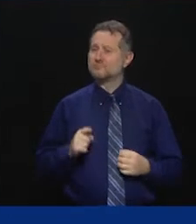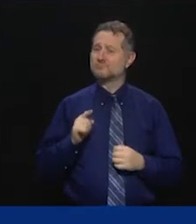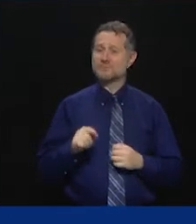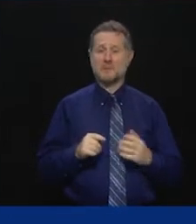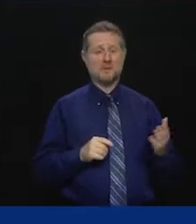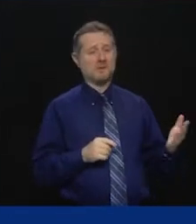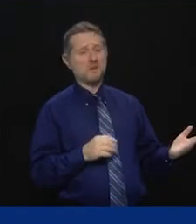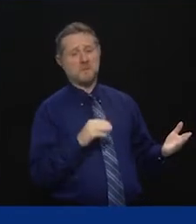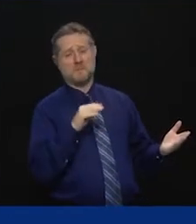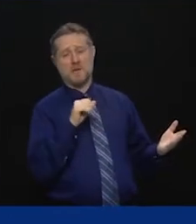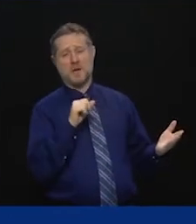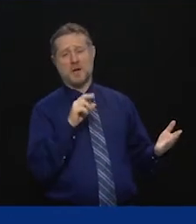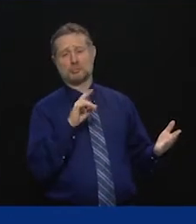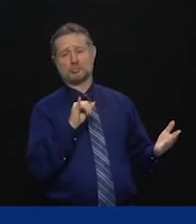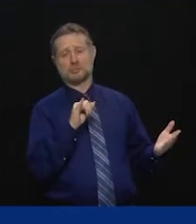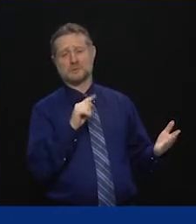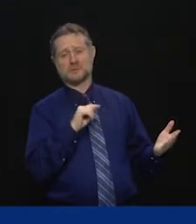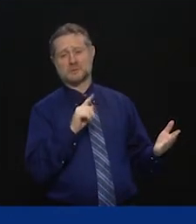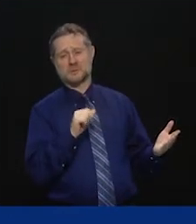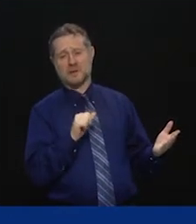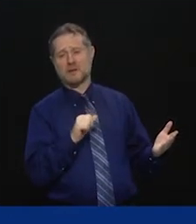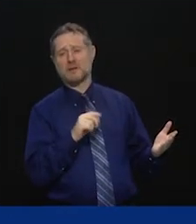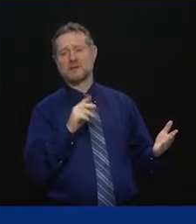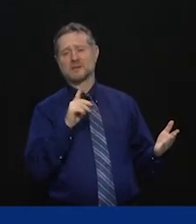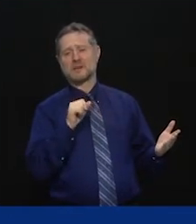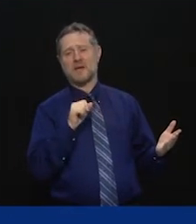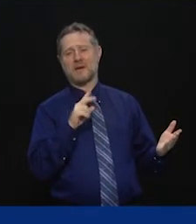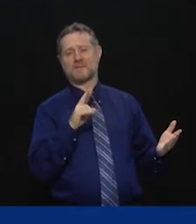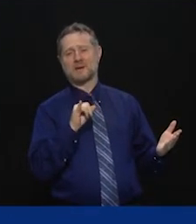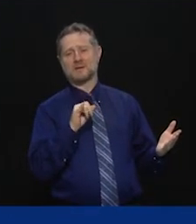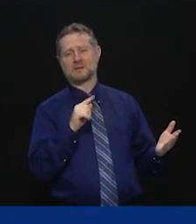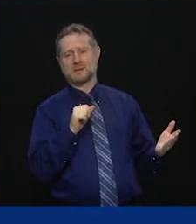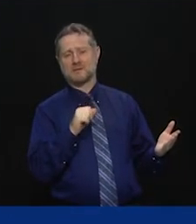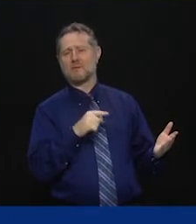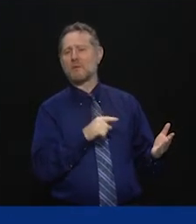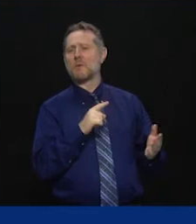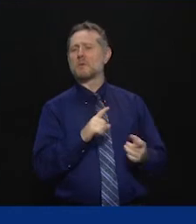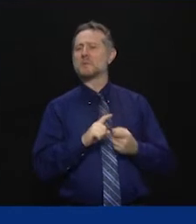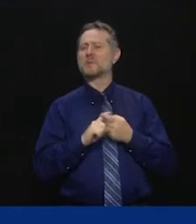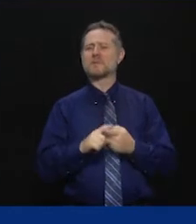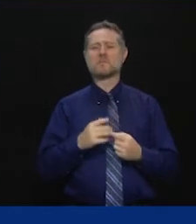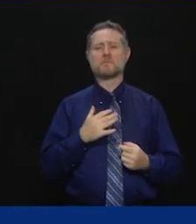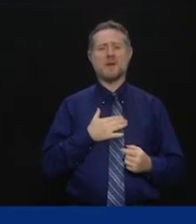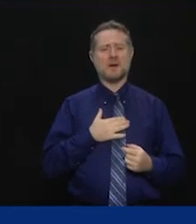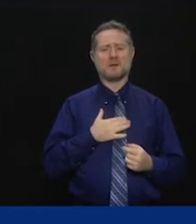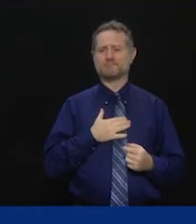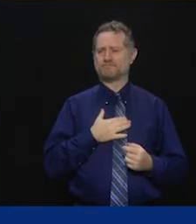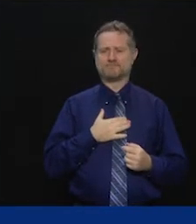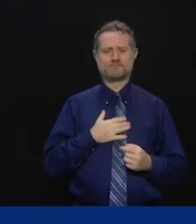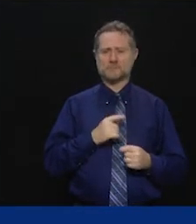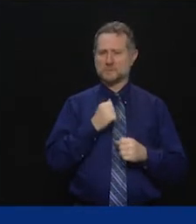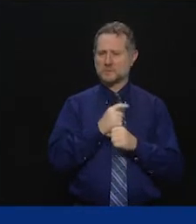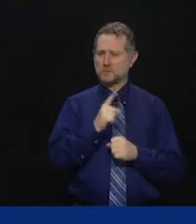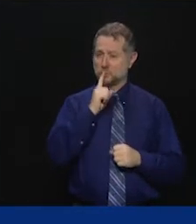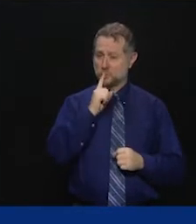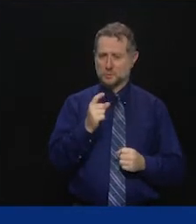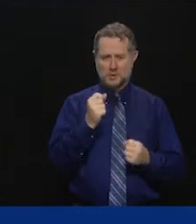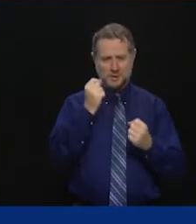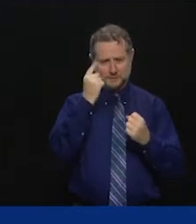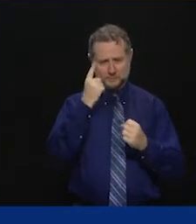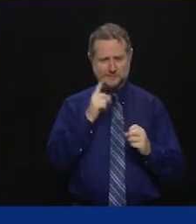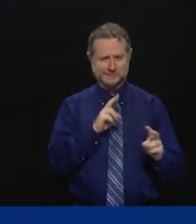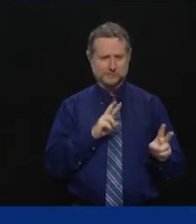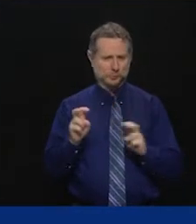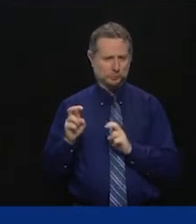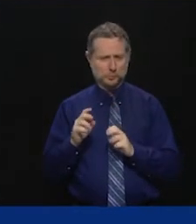well. And I want to thank you for being a friend of mine and being there to make sure that we understand the issues that are so important. Jessica,